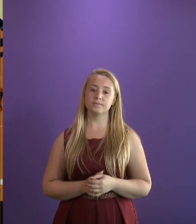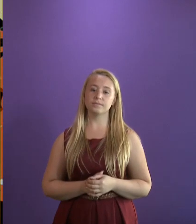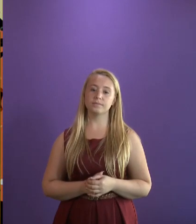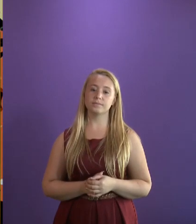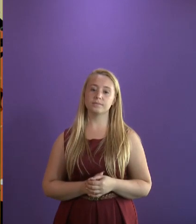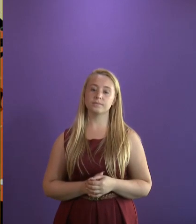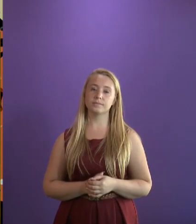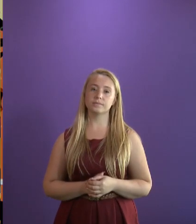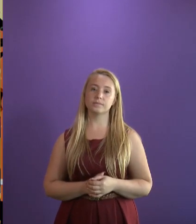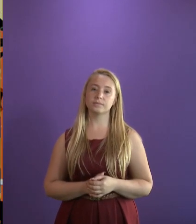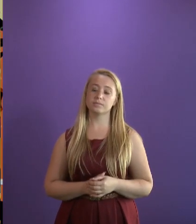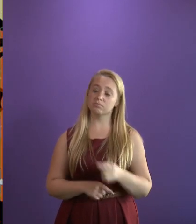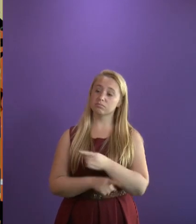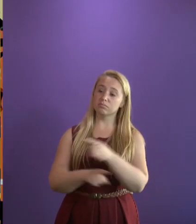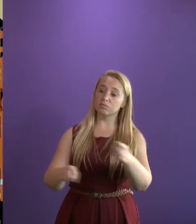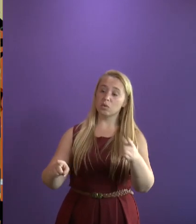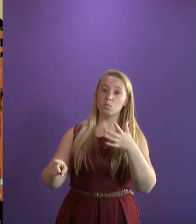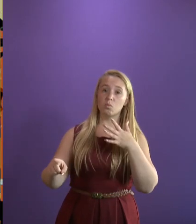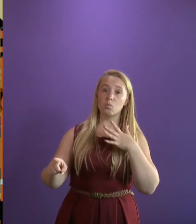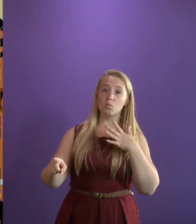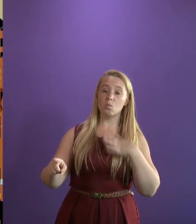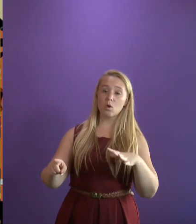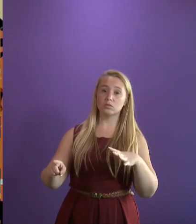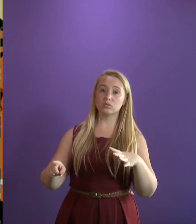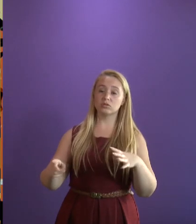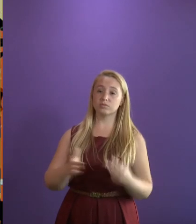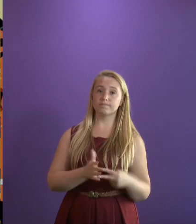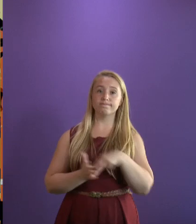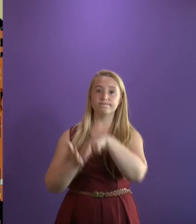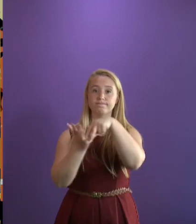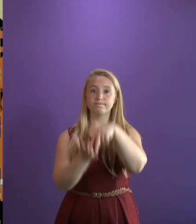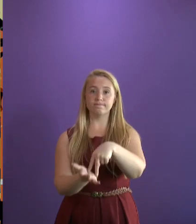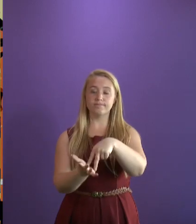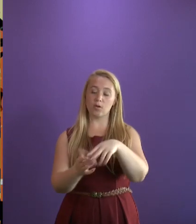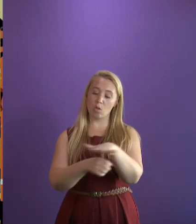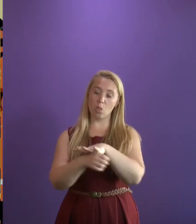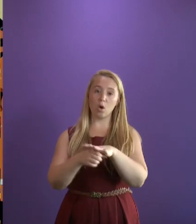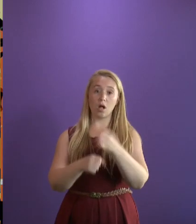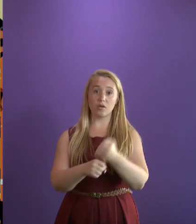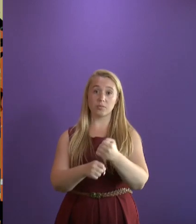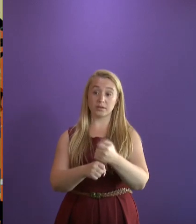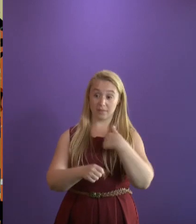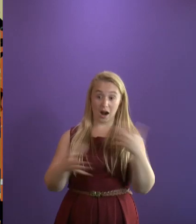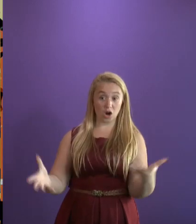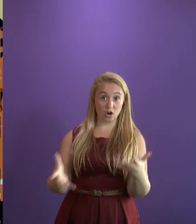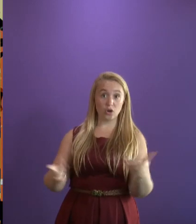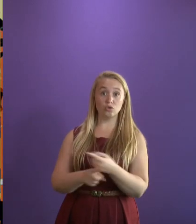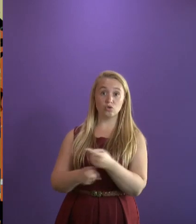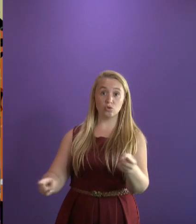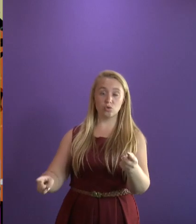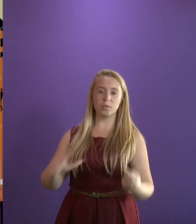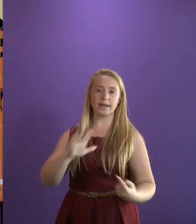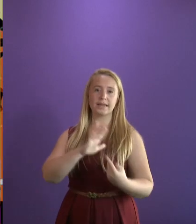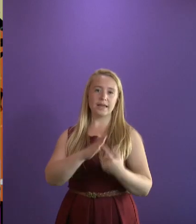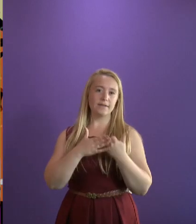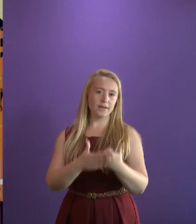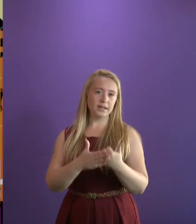If you are looking to stand for local government, which I would encourage you really strongly to do, my key advice is